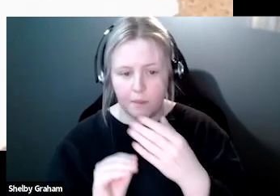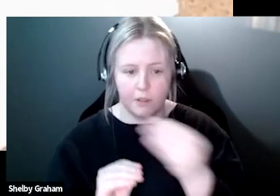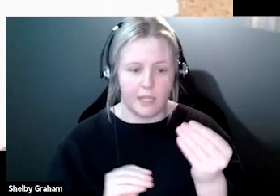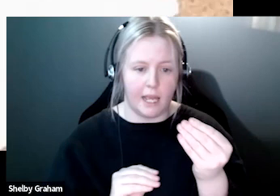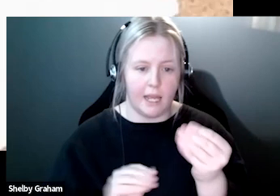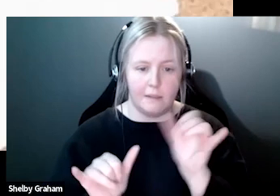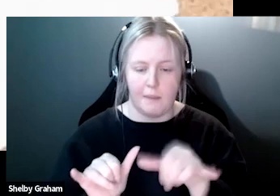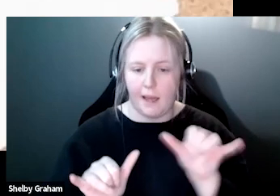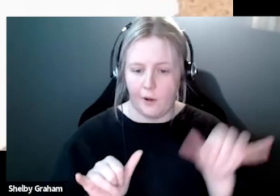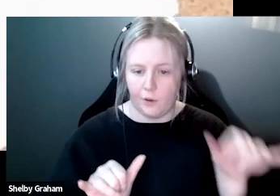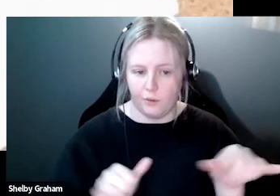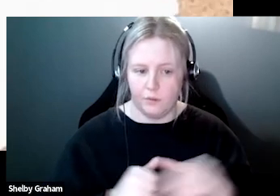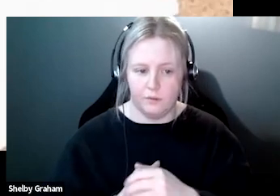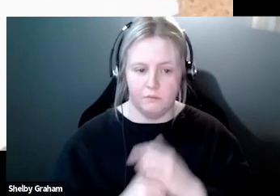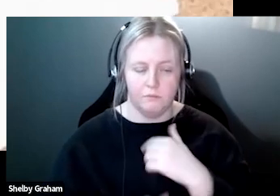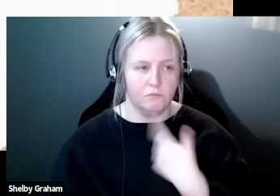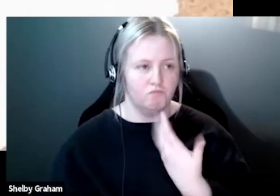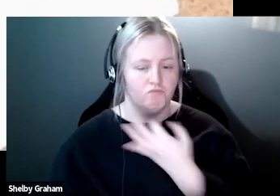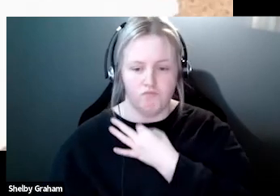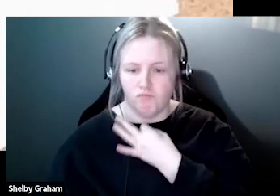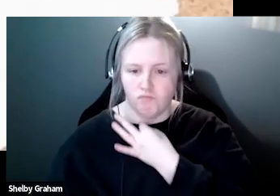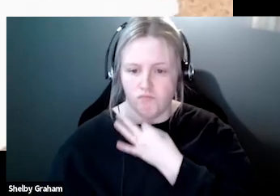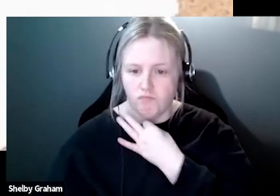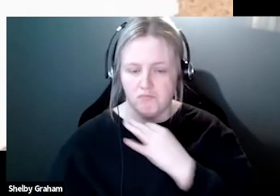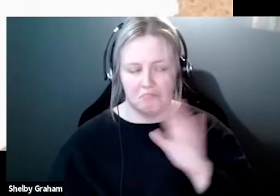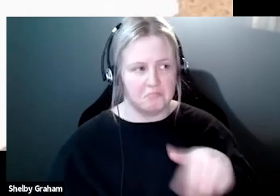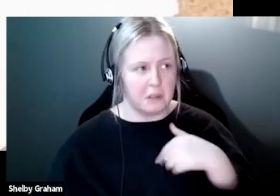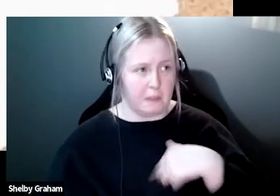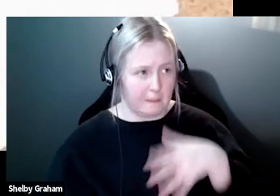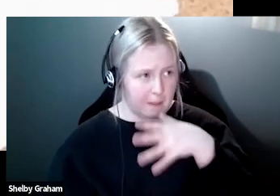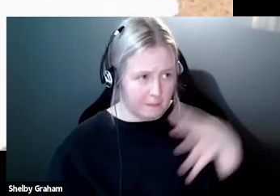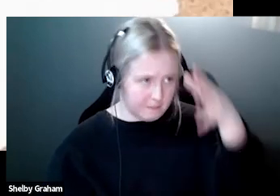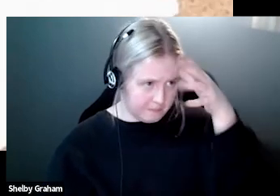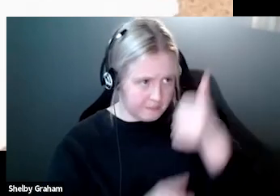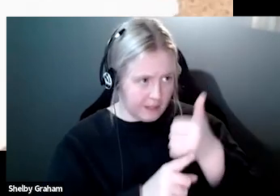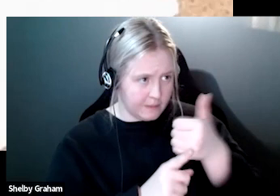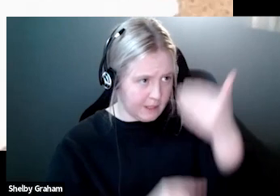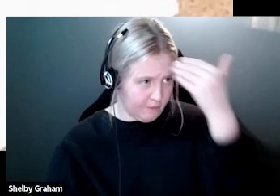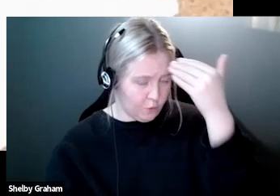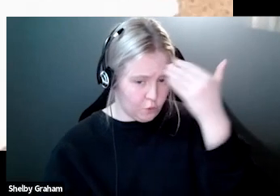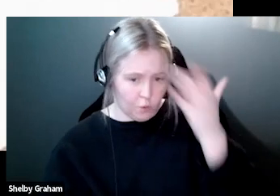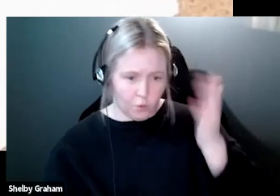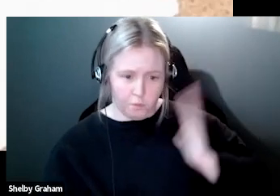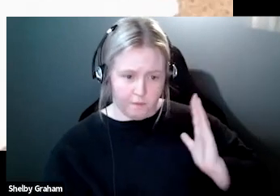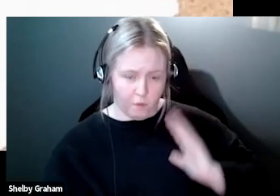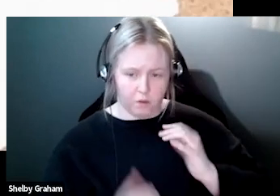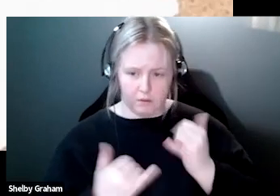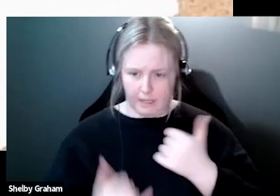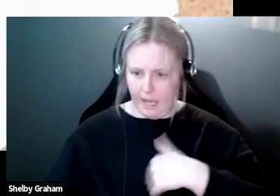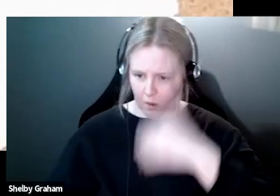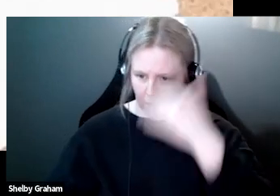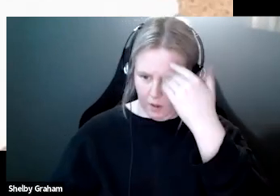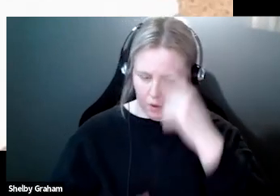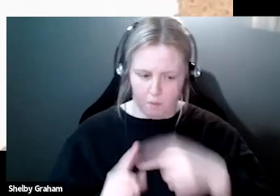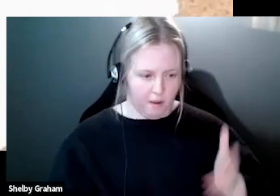functions. And I wonder sometimes if my parents had known then what I know now about my neurodiverse